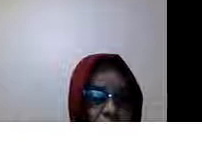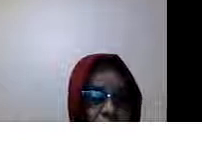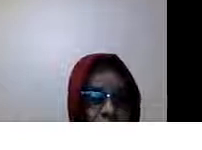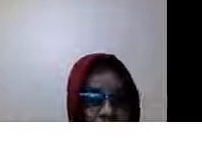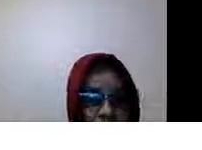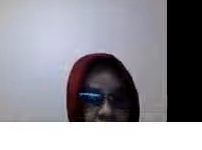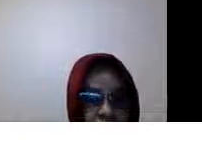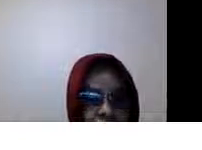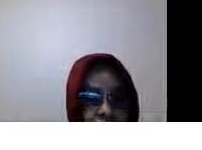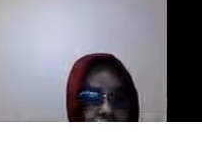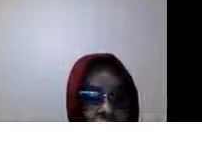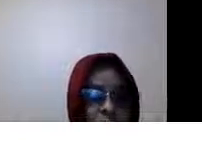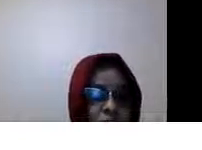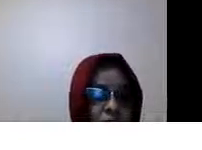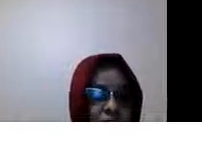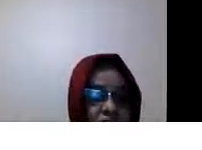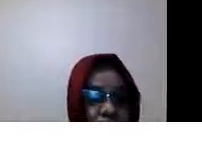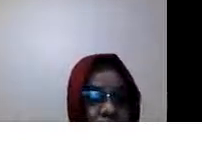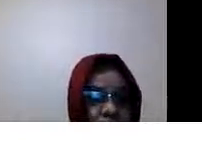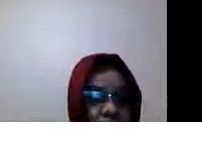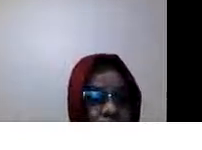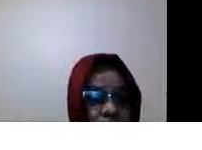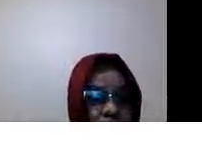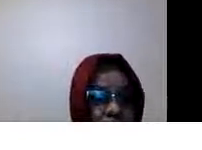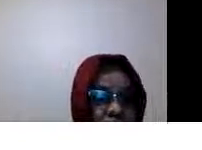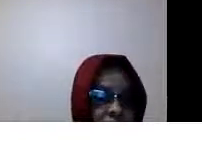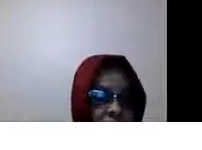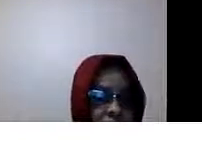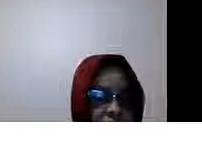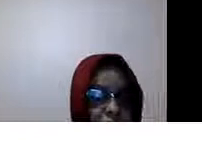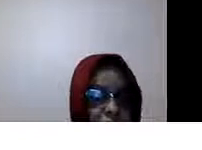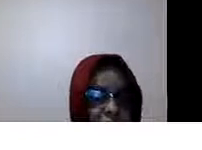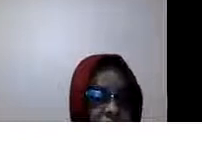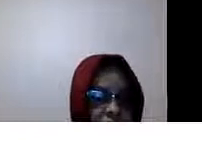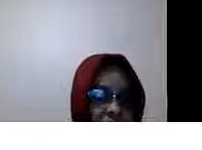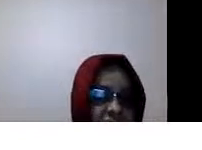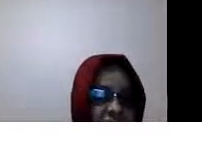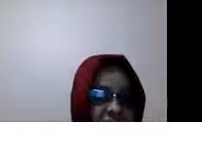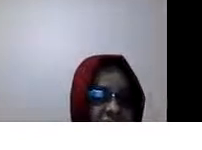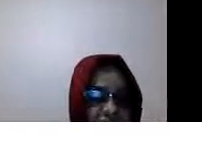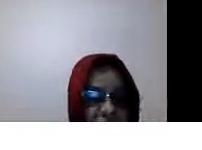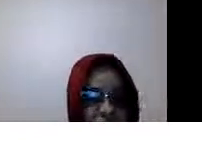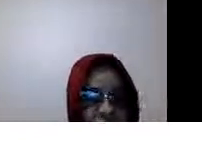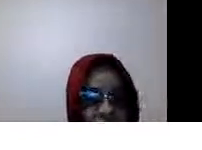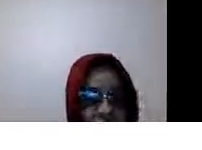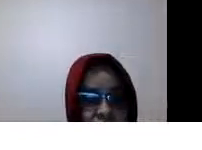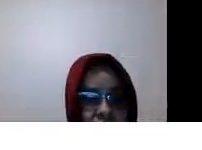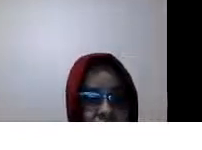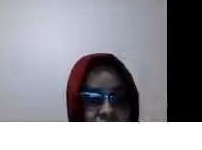Consultation Forum, which include more than 45 members, including UN agencies,